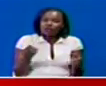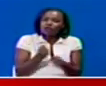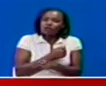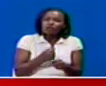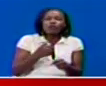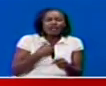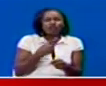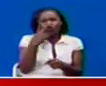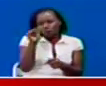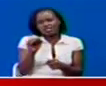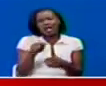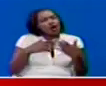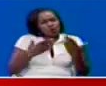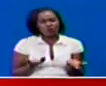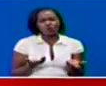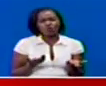20.